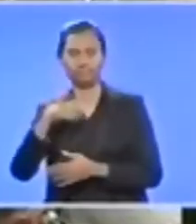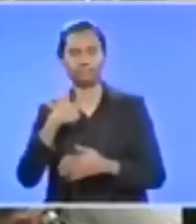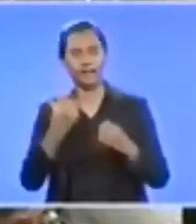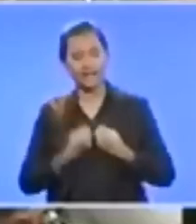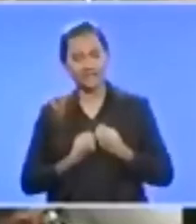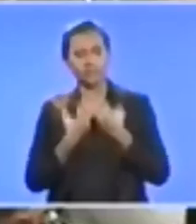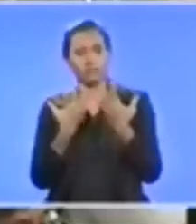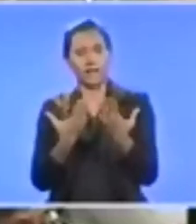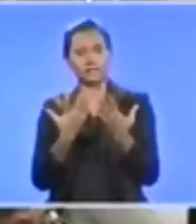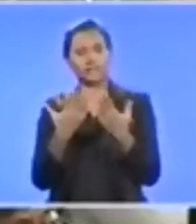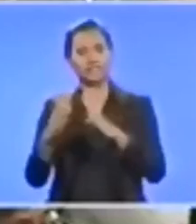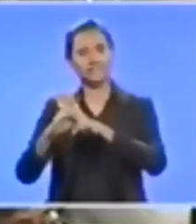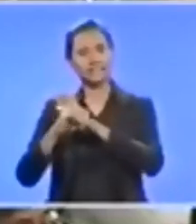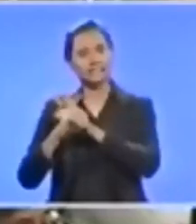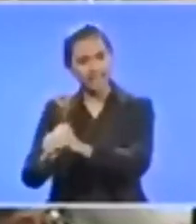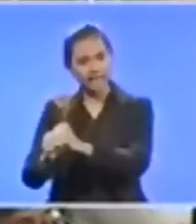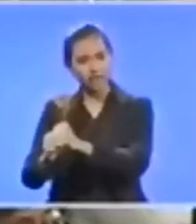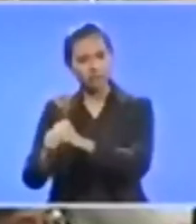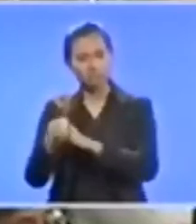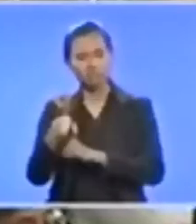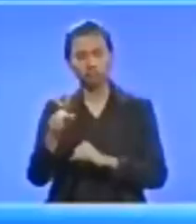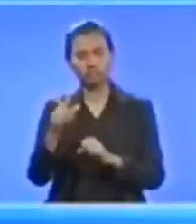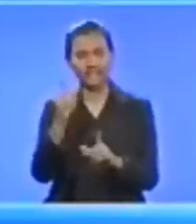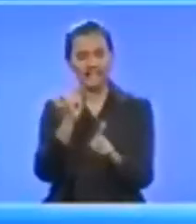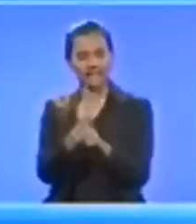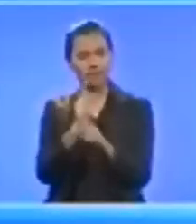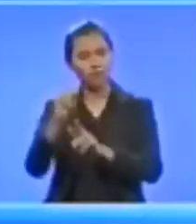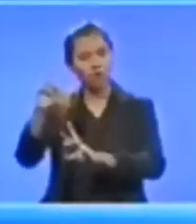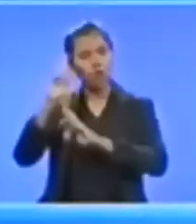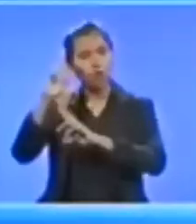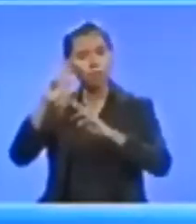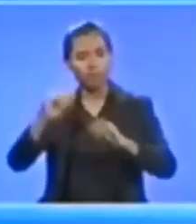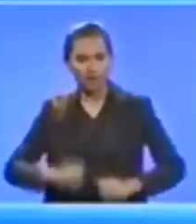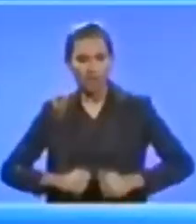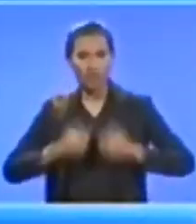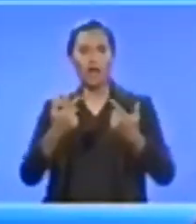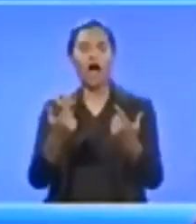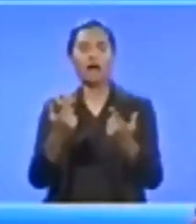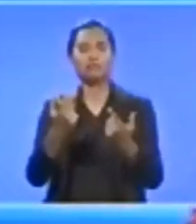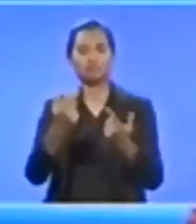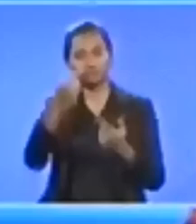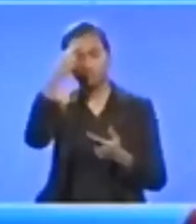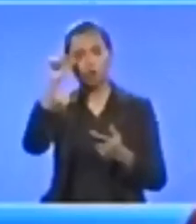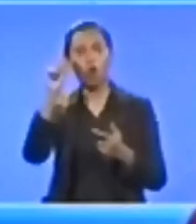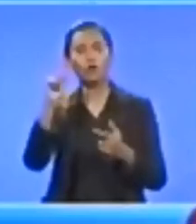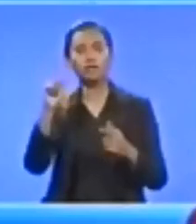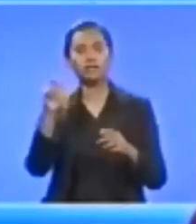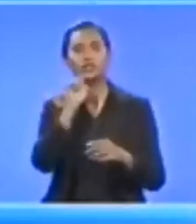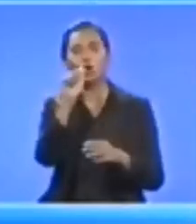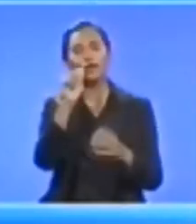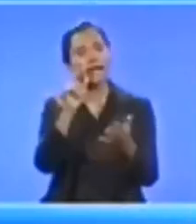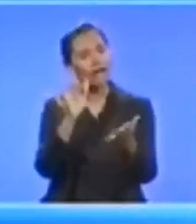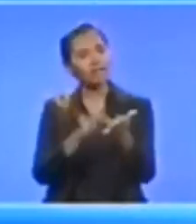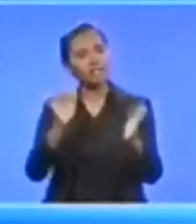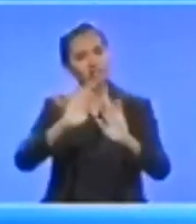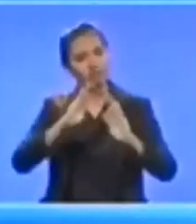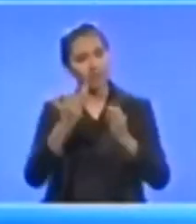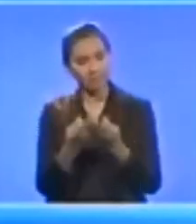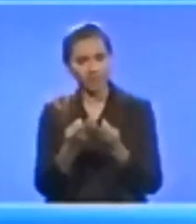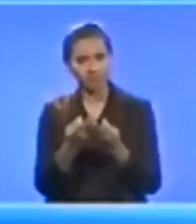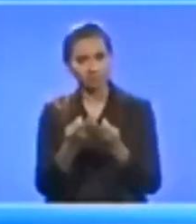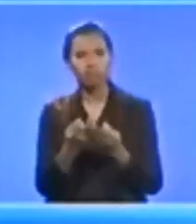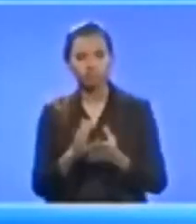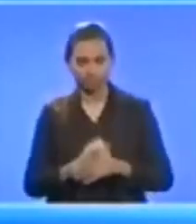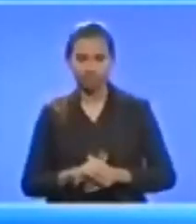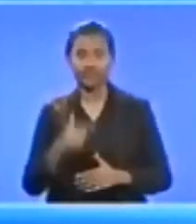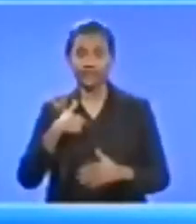dedication. They have kept hope alive among the most disadvantaged of families. I have met many of the